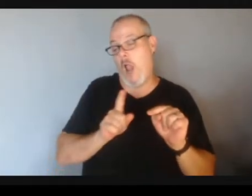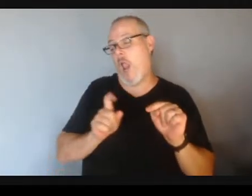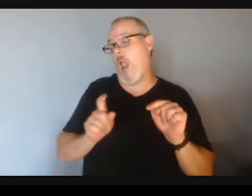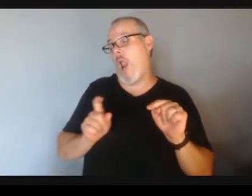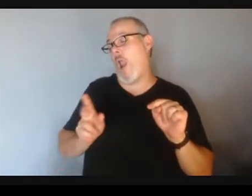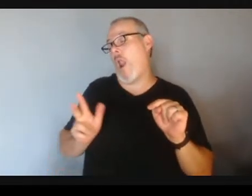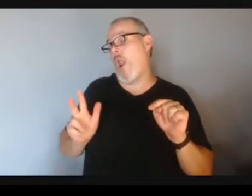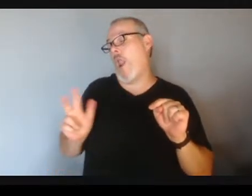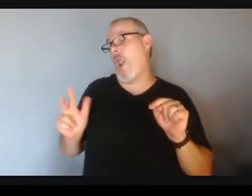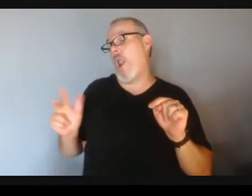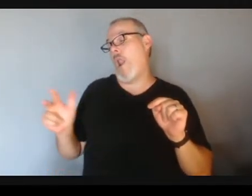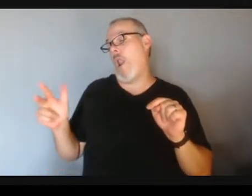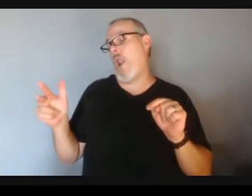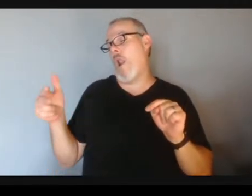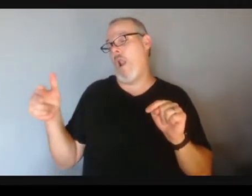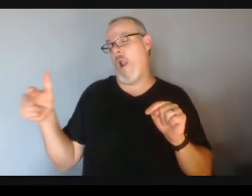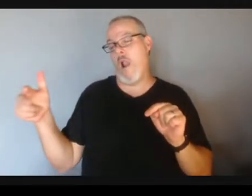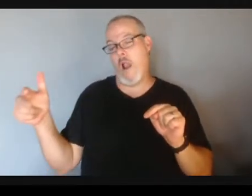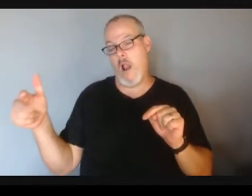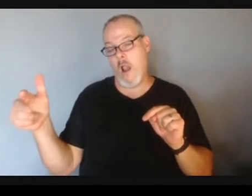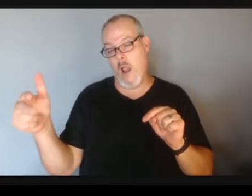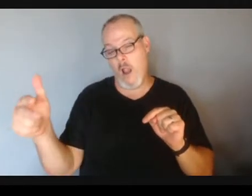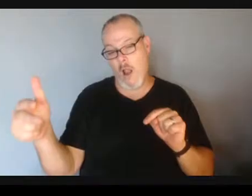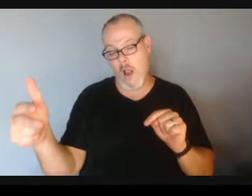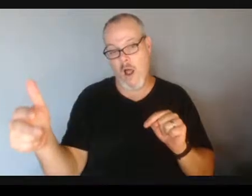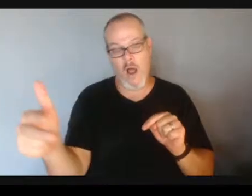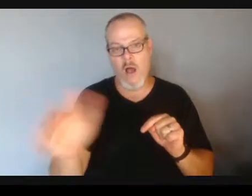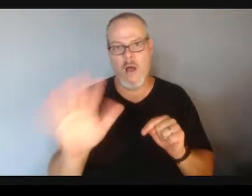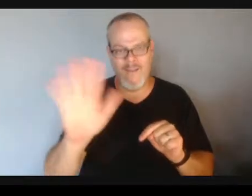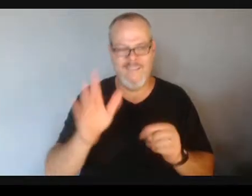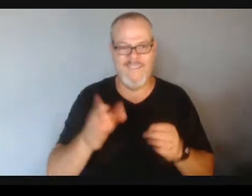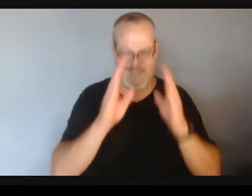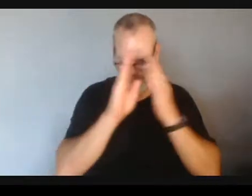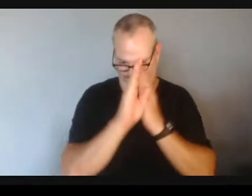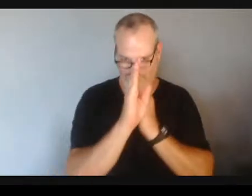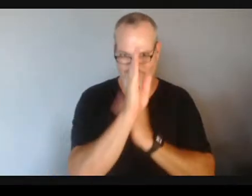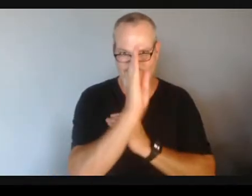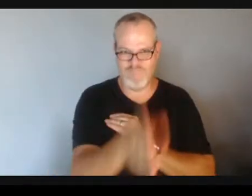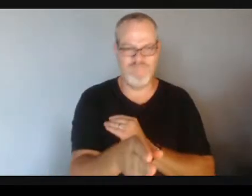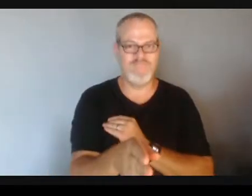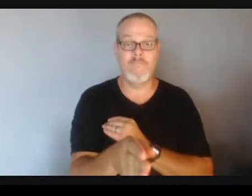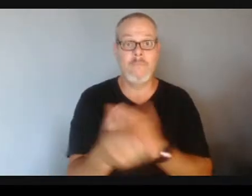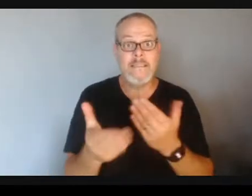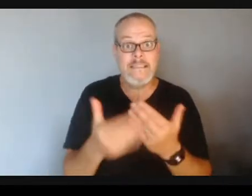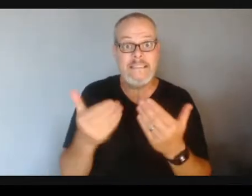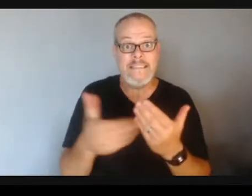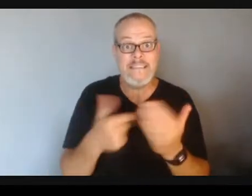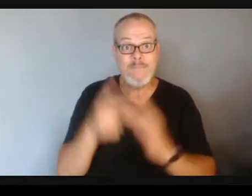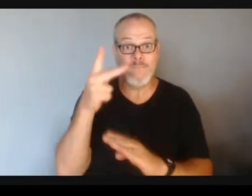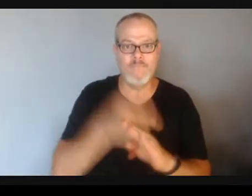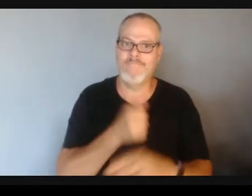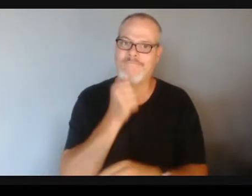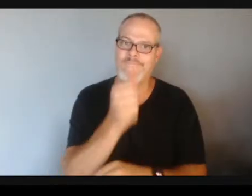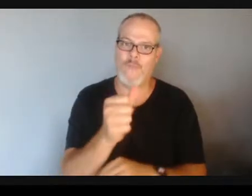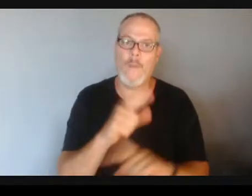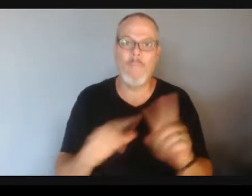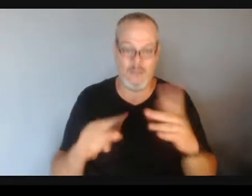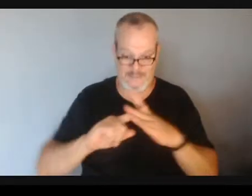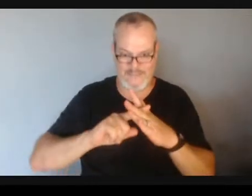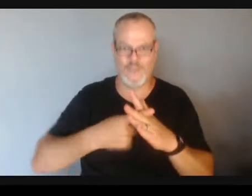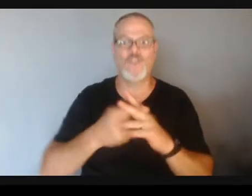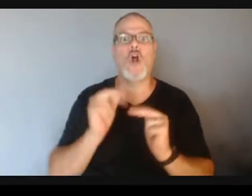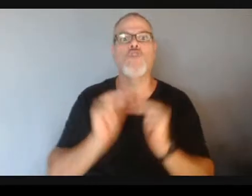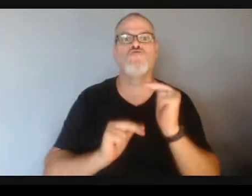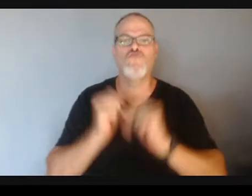It's such a faster route to have reestablished. It's not going to be an easy project, but it is underway, and been seeing